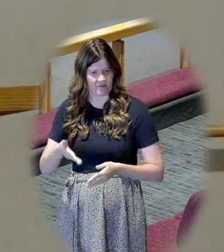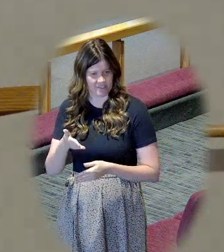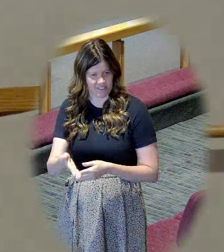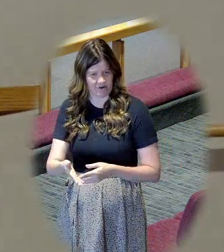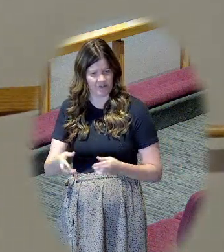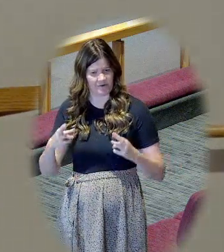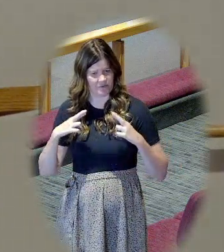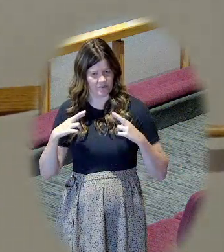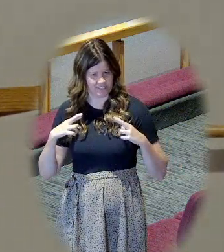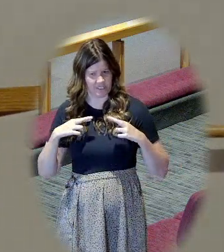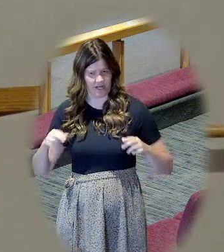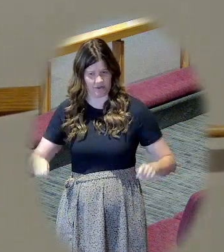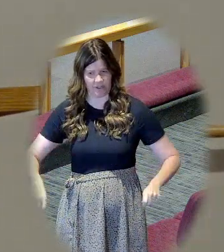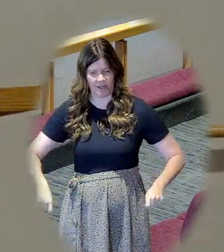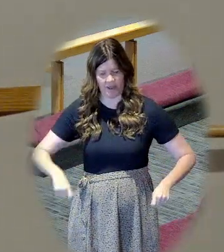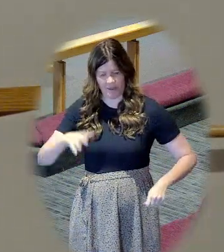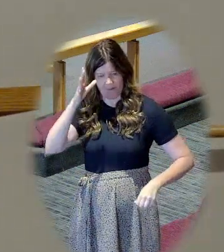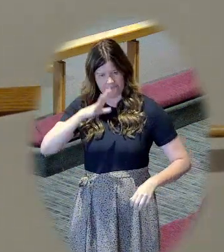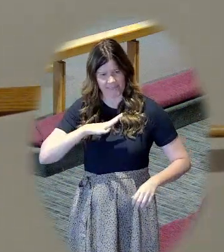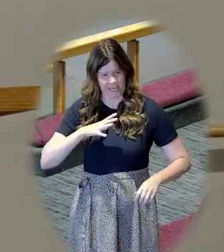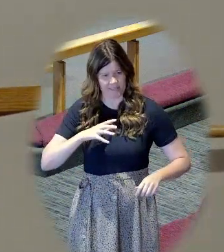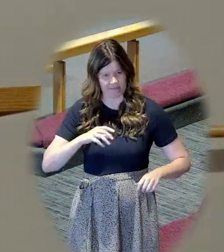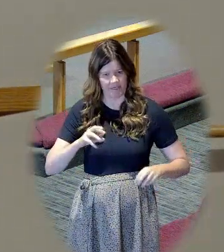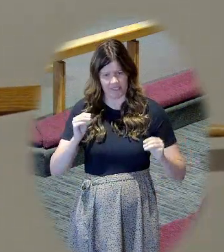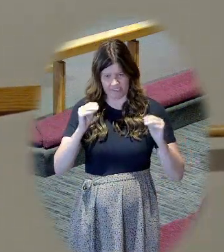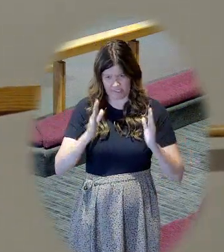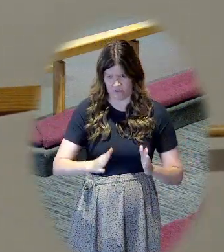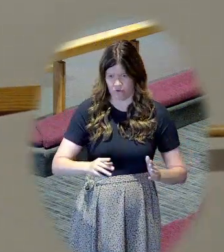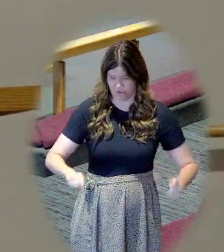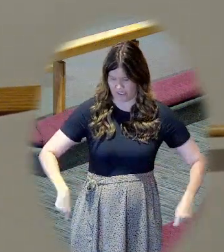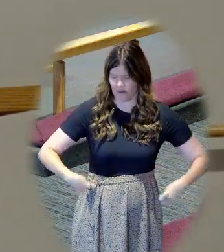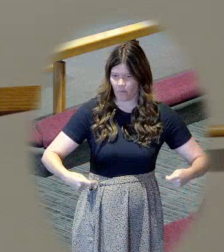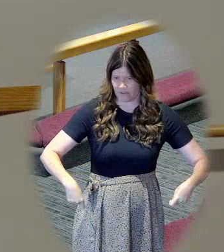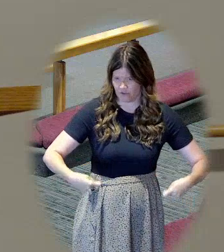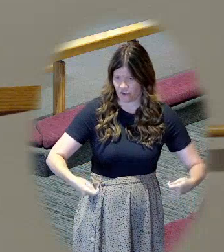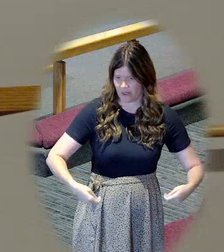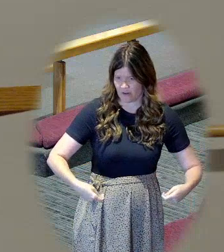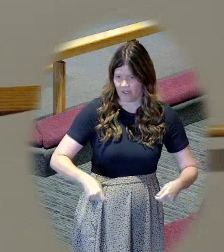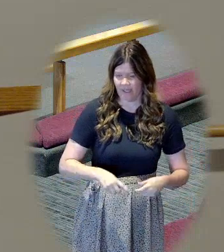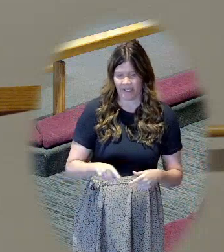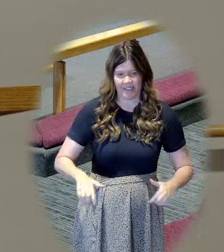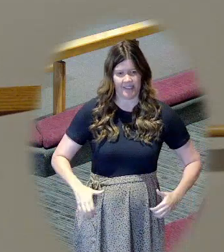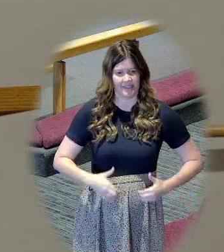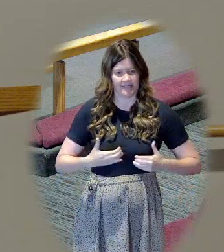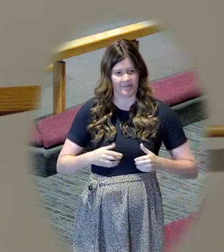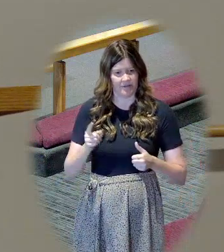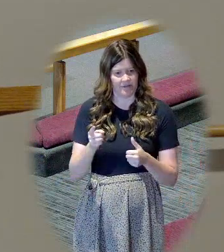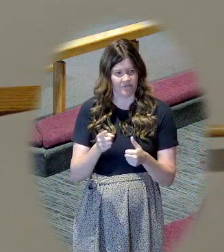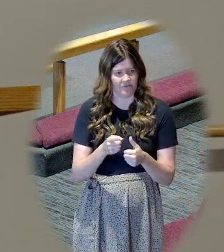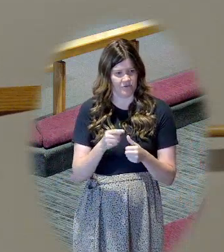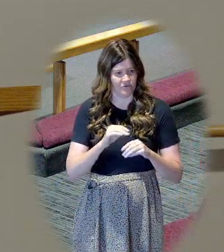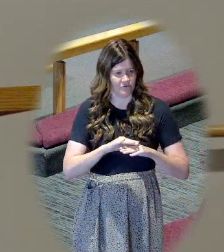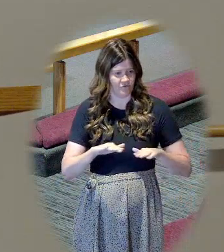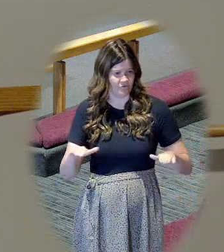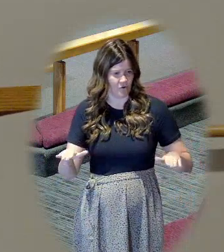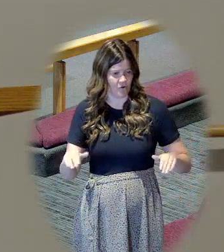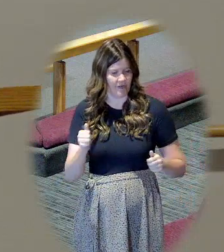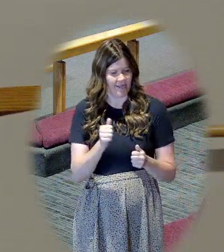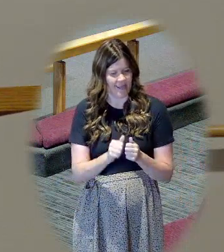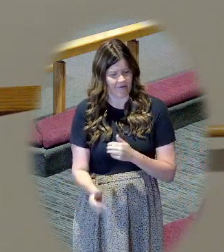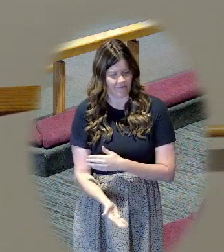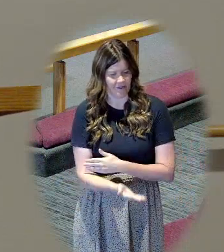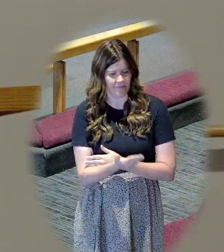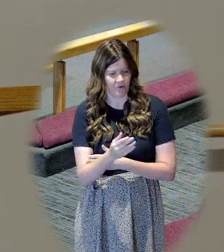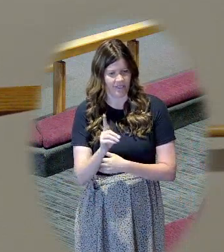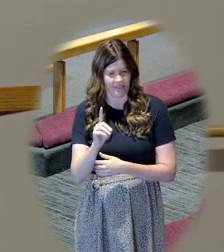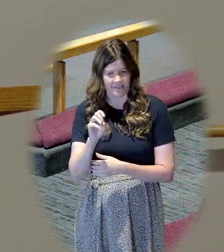retired wheelchair-bound music professor who lived on the first floor. Each morning, Douglas